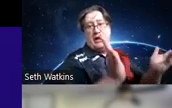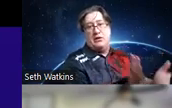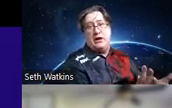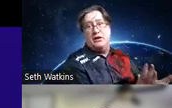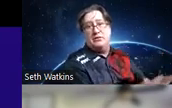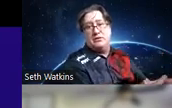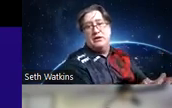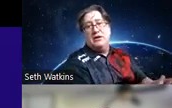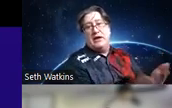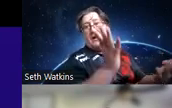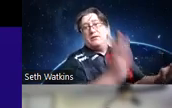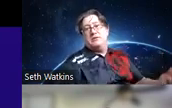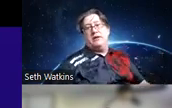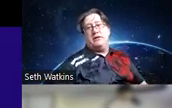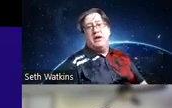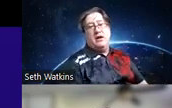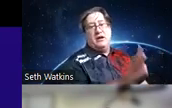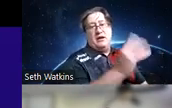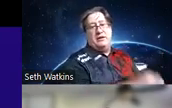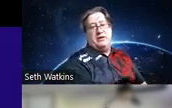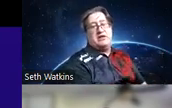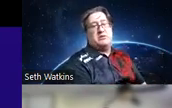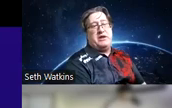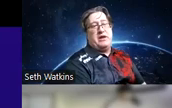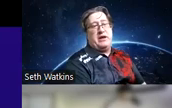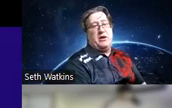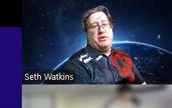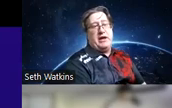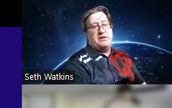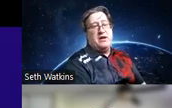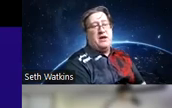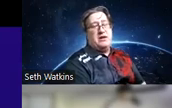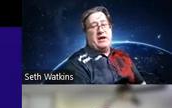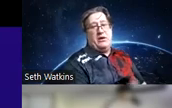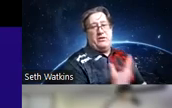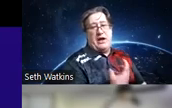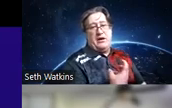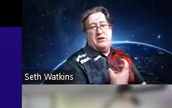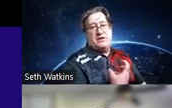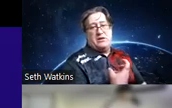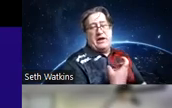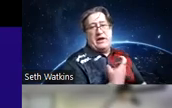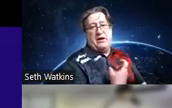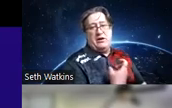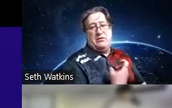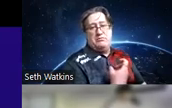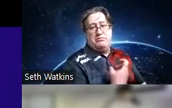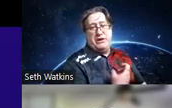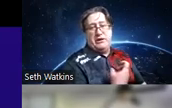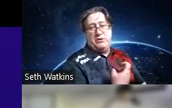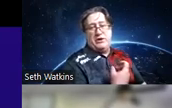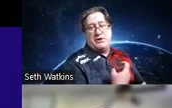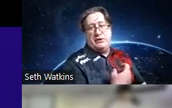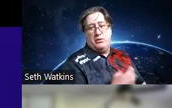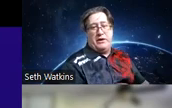in one The area. basics, yep. Yeah. And there needs to be like a place like at our